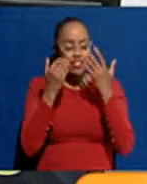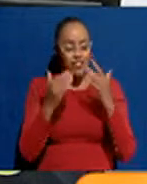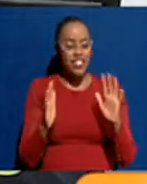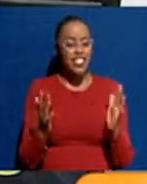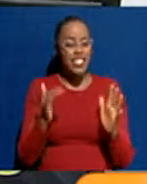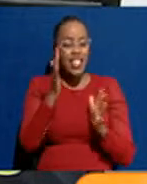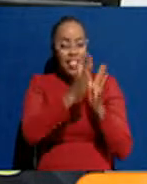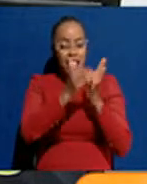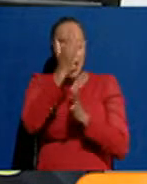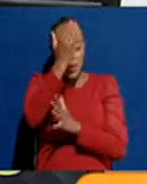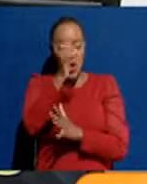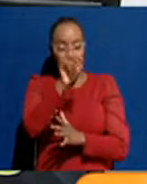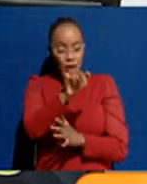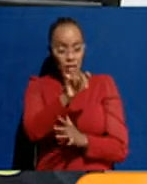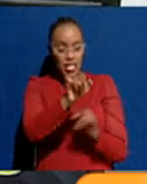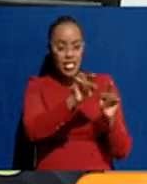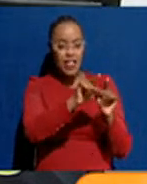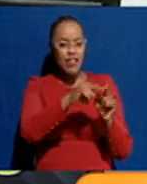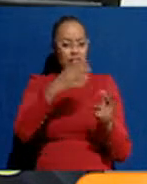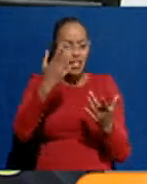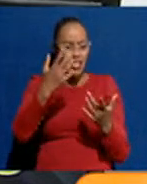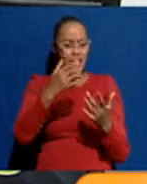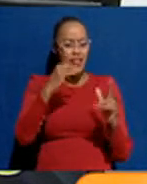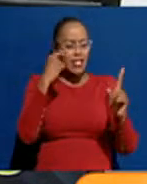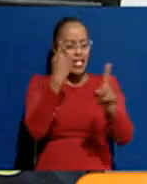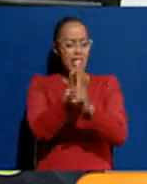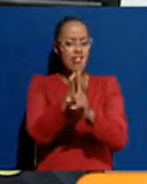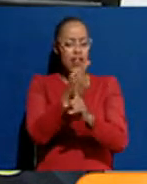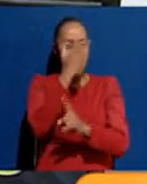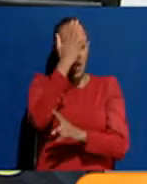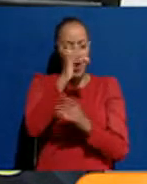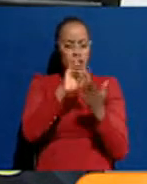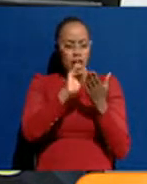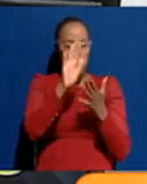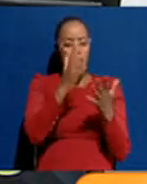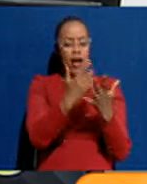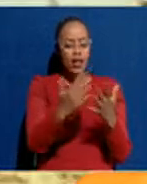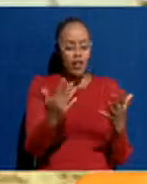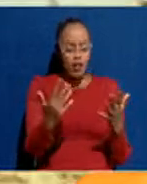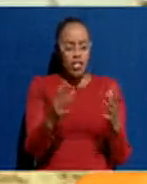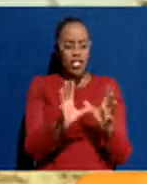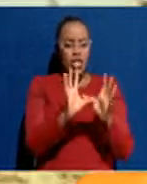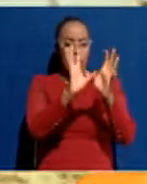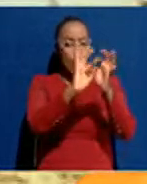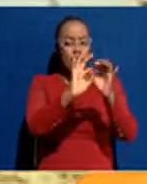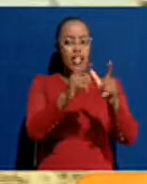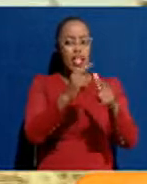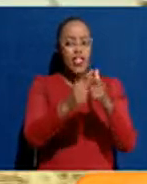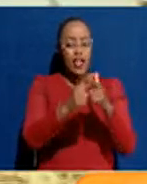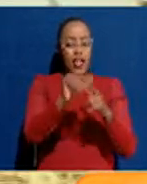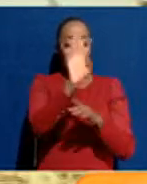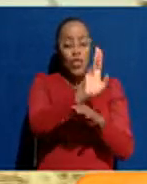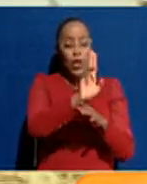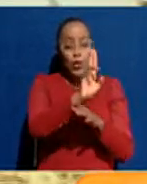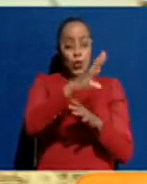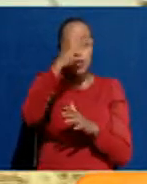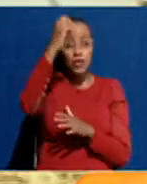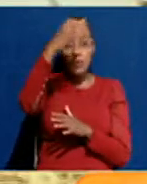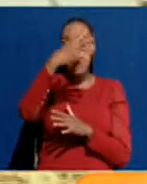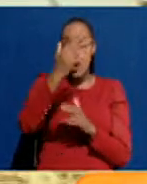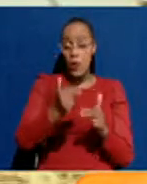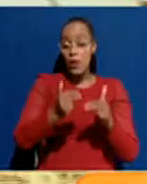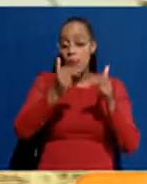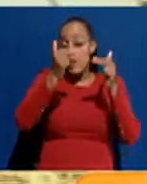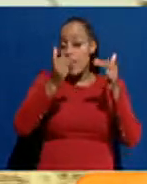Yeah, because definitely that is slightly, with more devices connected, definitely the consumption is going to go higher.